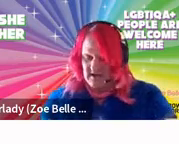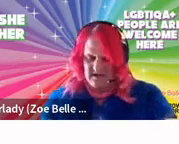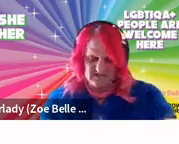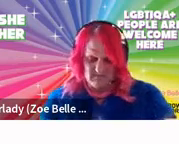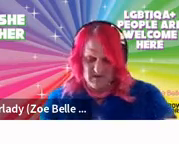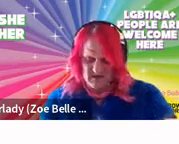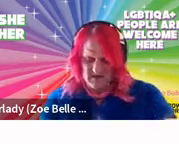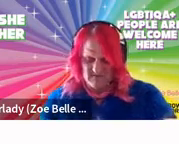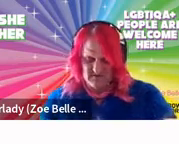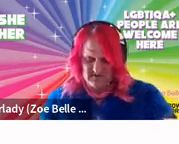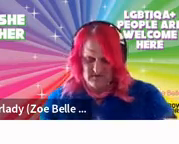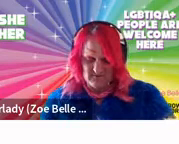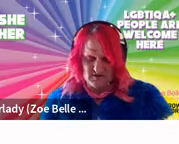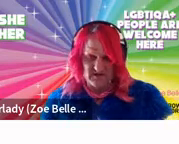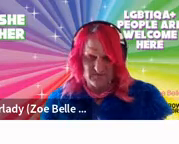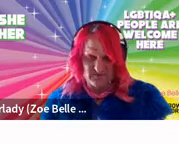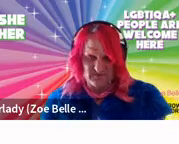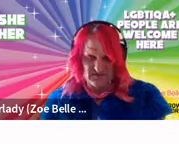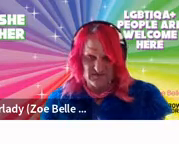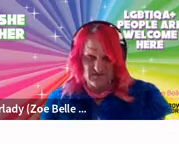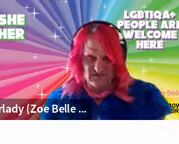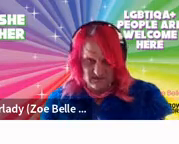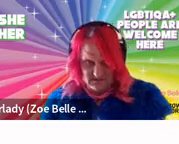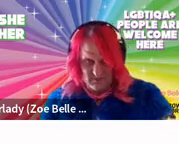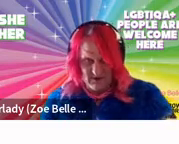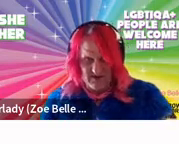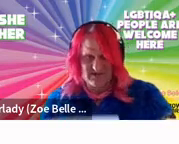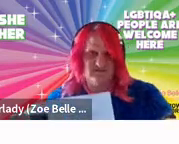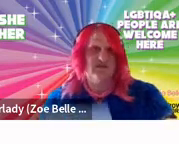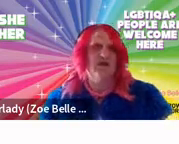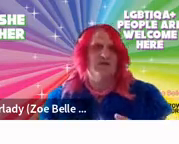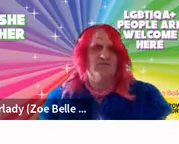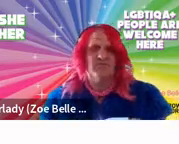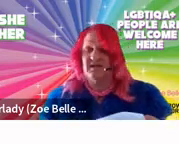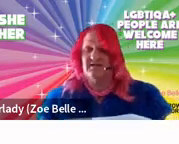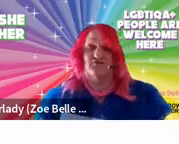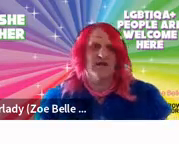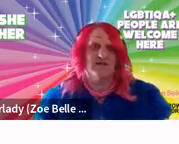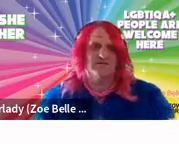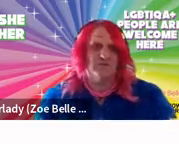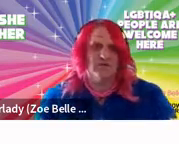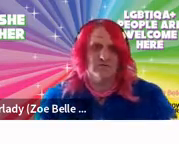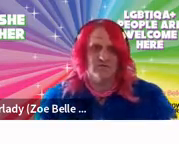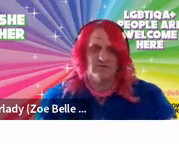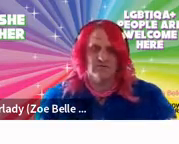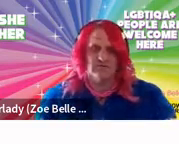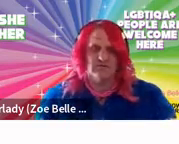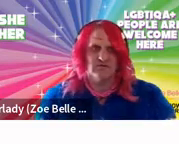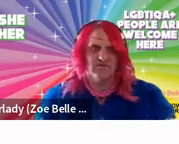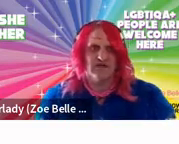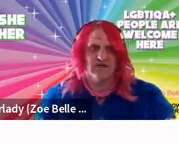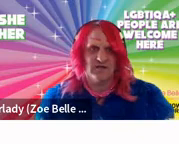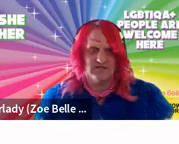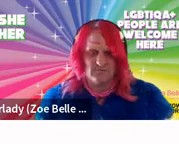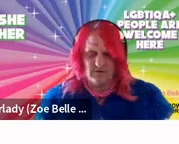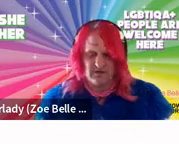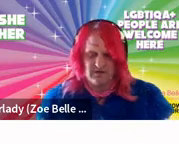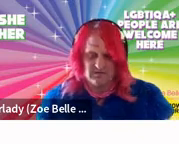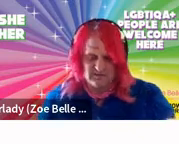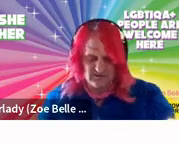like highlights many of the sort of transmisogyny experiences that many trans women will sort of